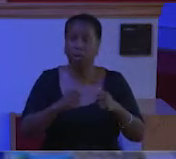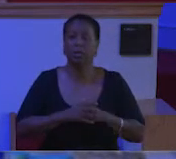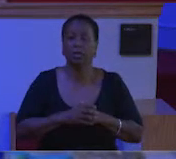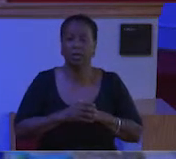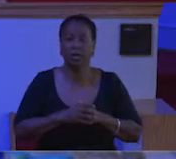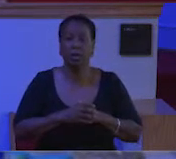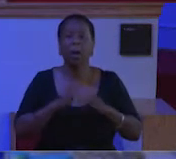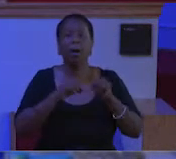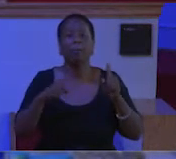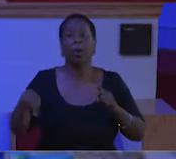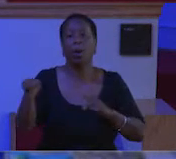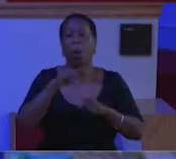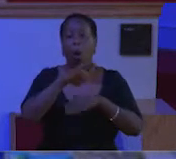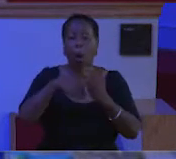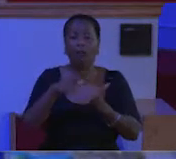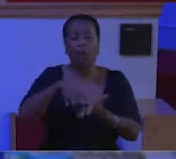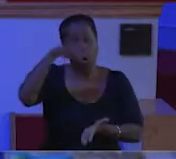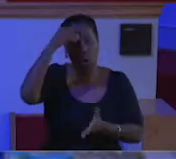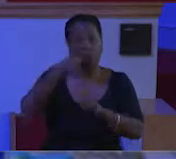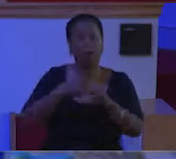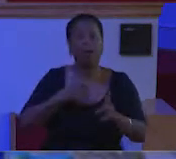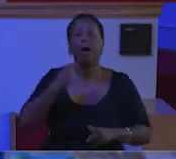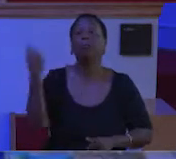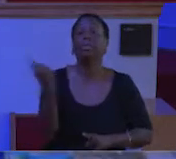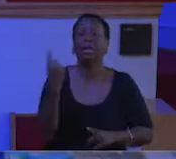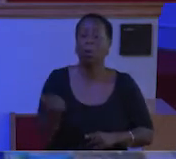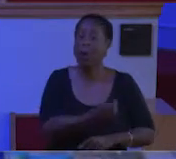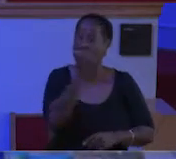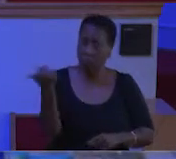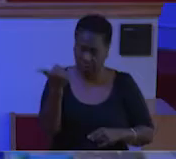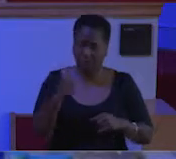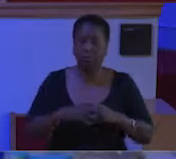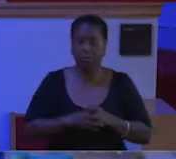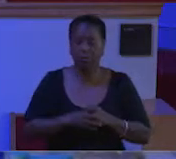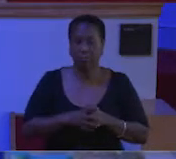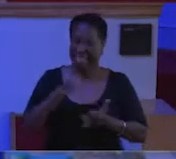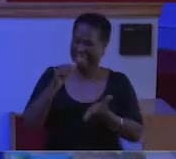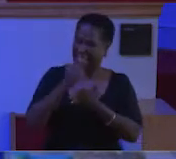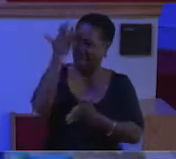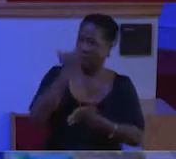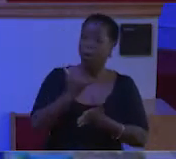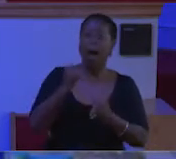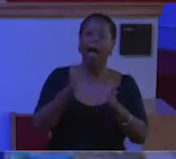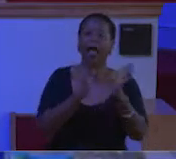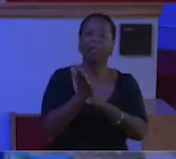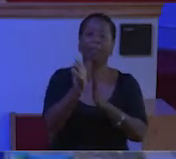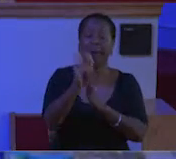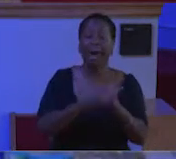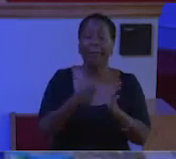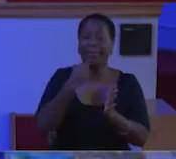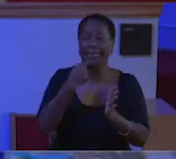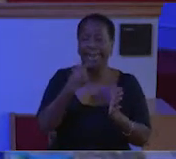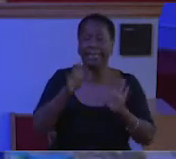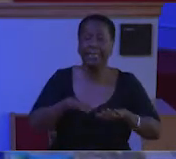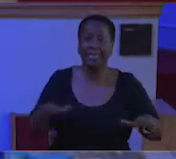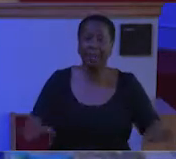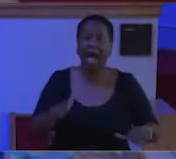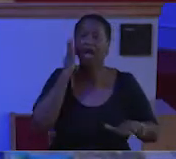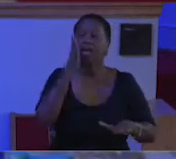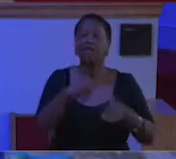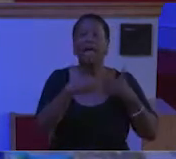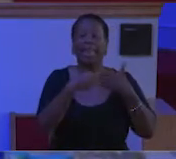but all of us can learn from somebody else. That's why the Bible says that a child shall lead